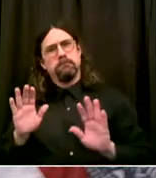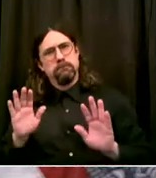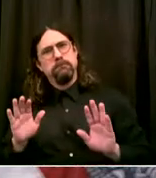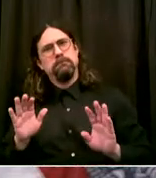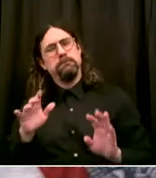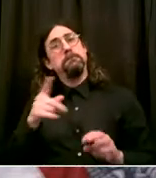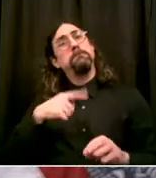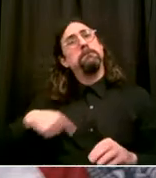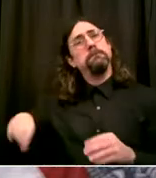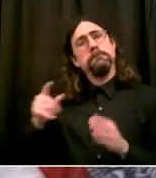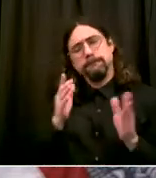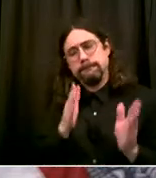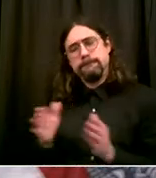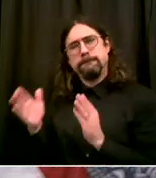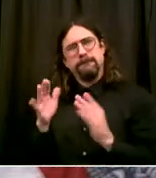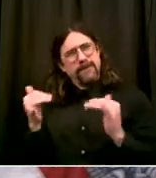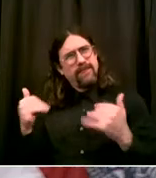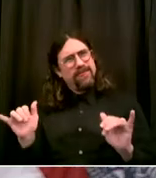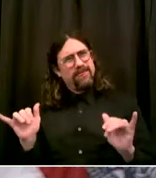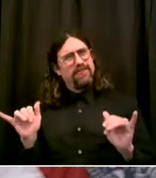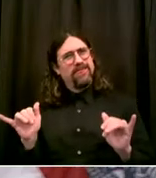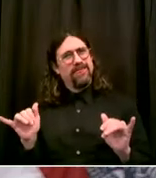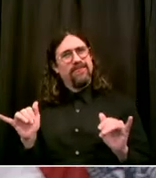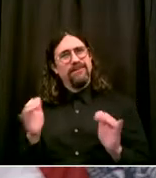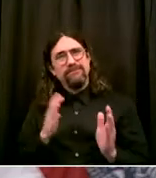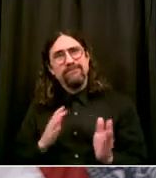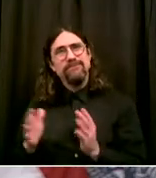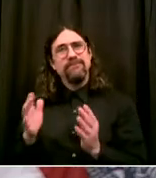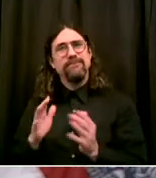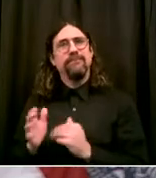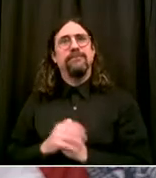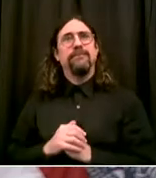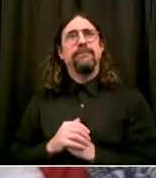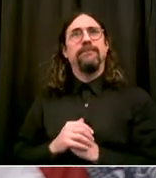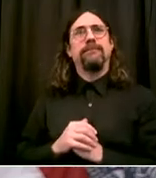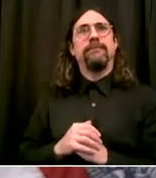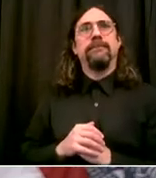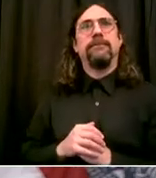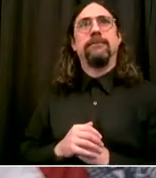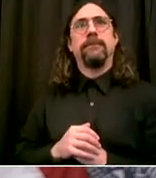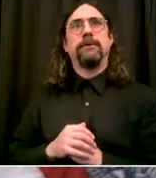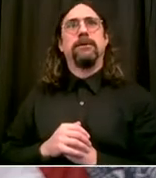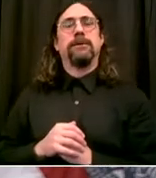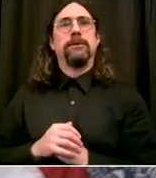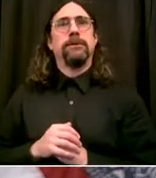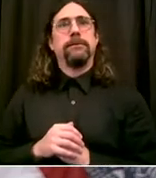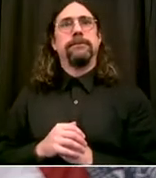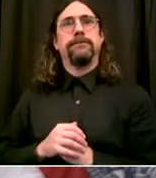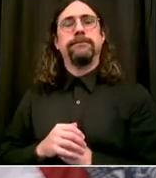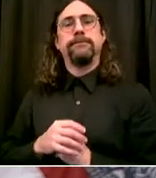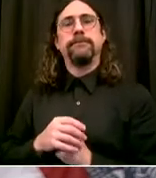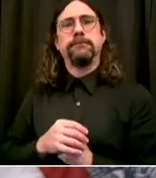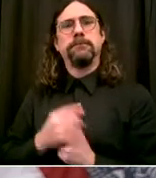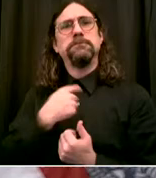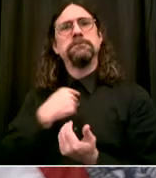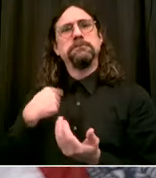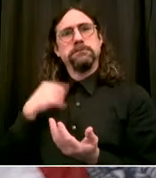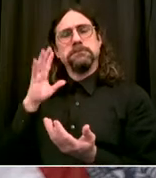part of what the city government has, and, you know, hospitals, local nonprofits. We're going to use whatever we need, whatever it